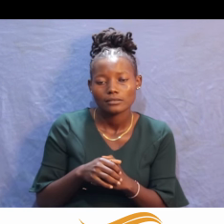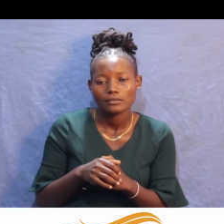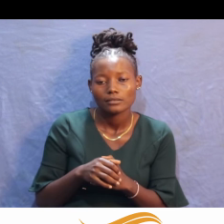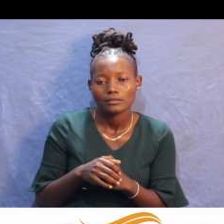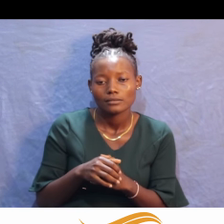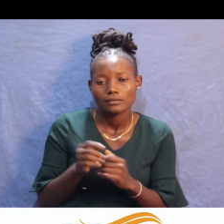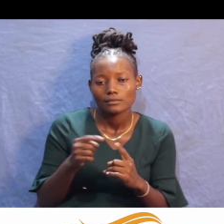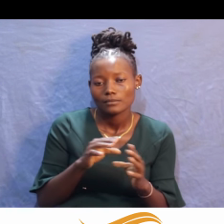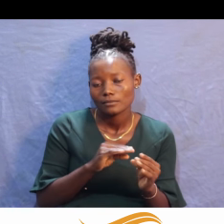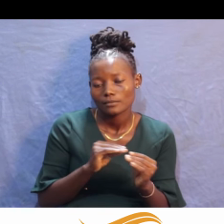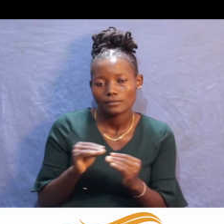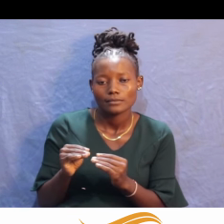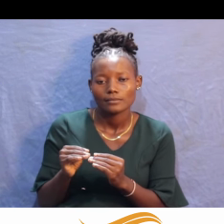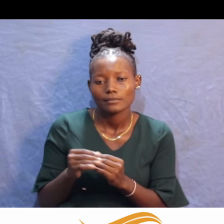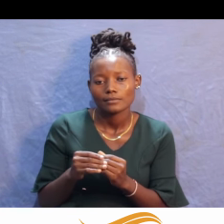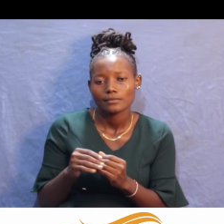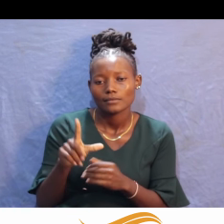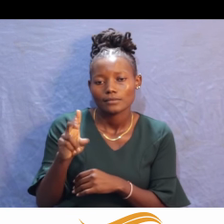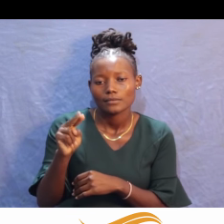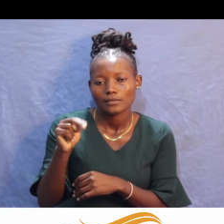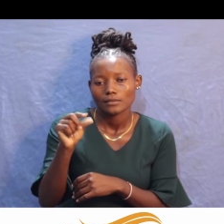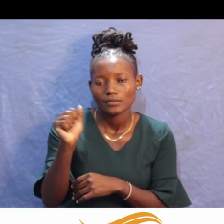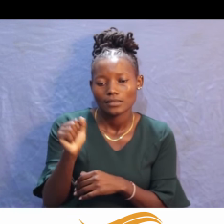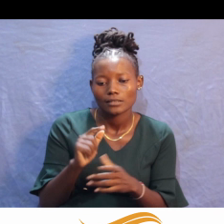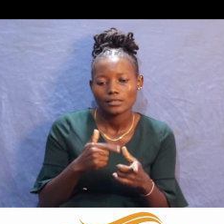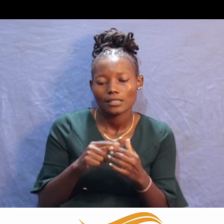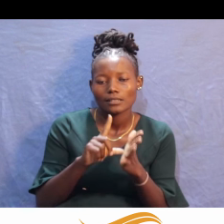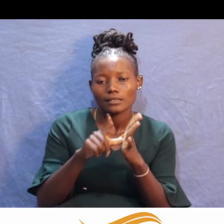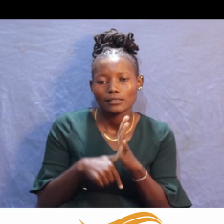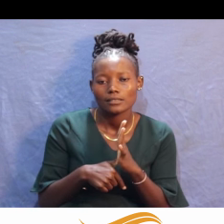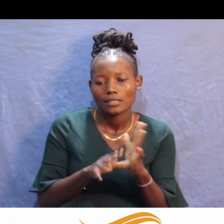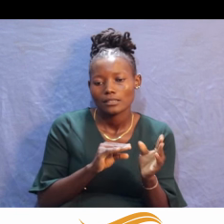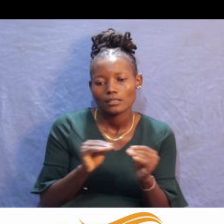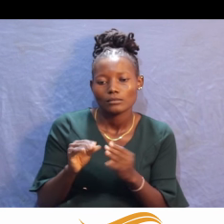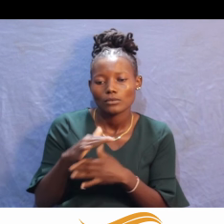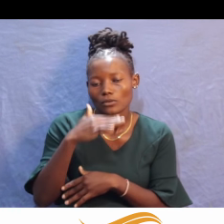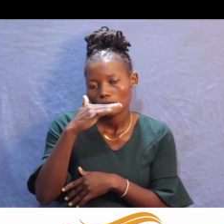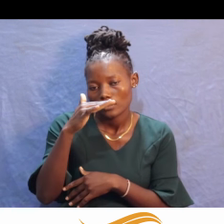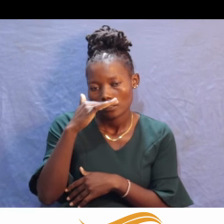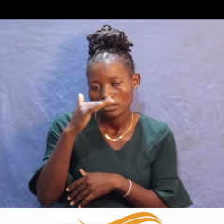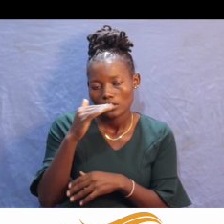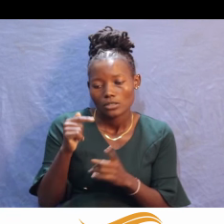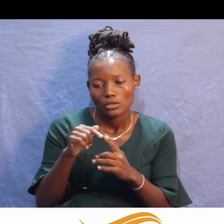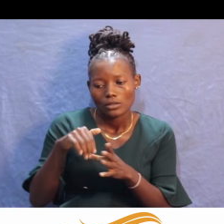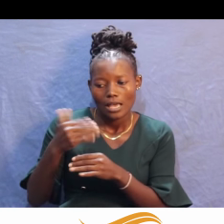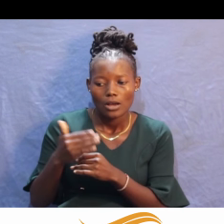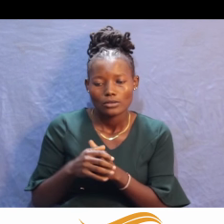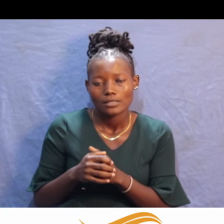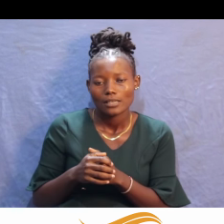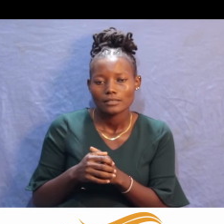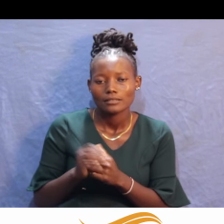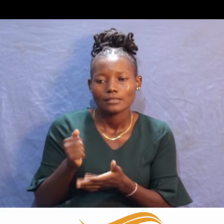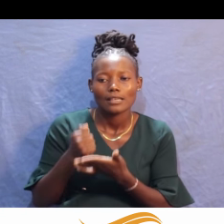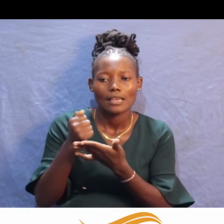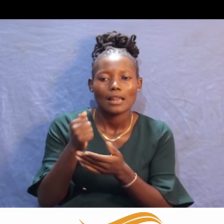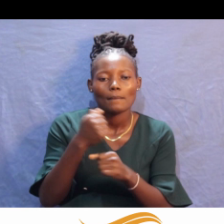to move and run. And then the lungs have to work. The lungs have to move in oxygen and take out carbon dioxide. So the lungs have to work.